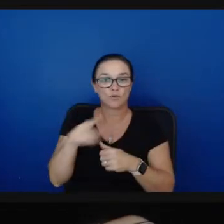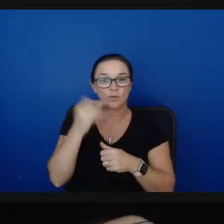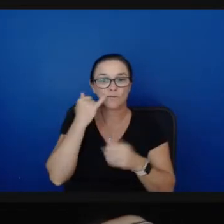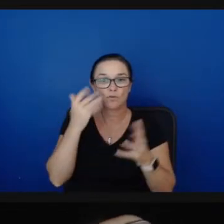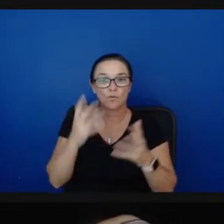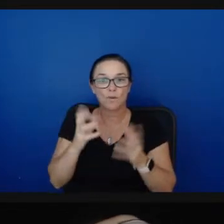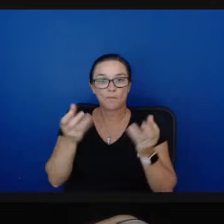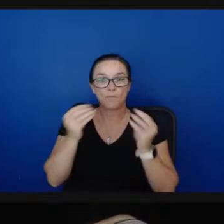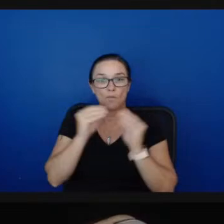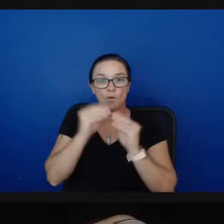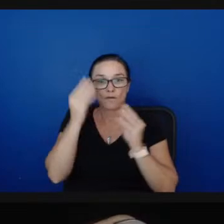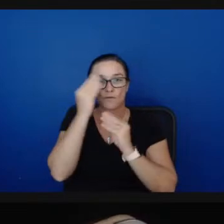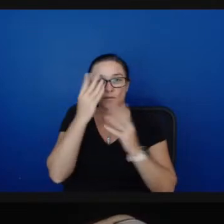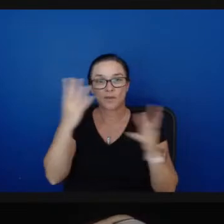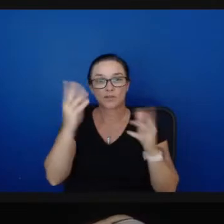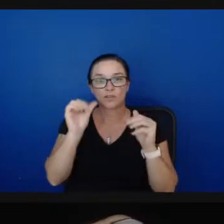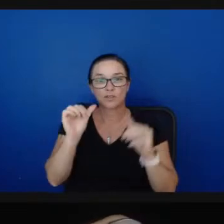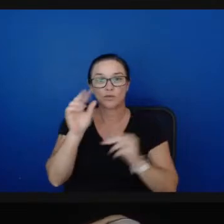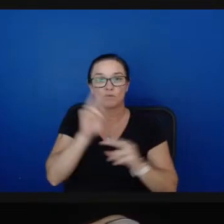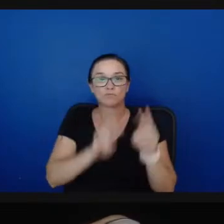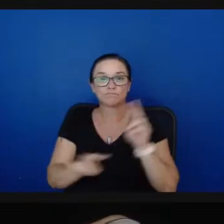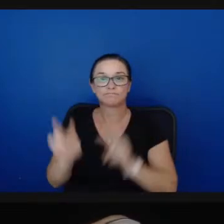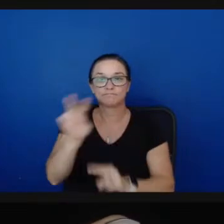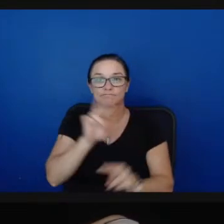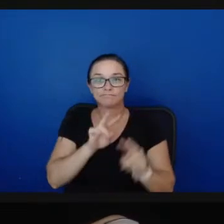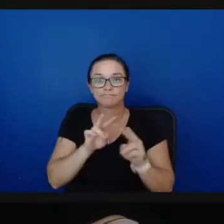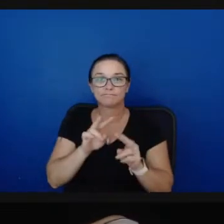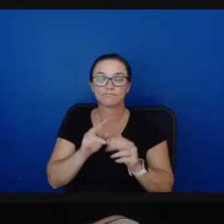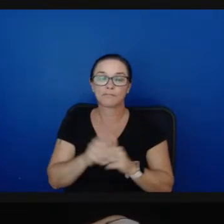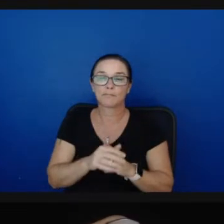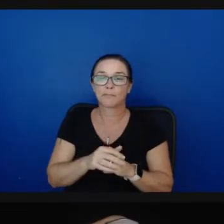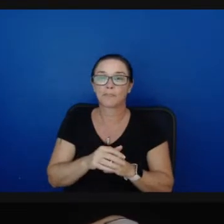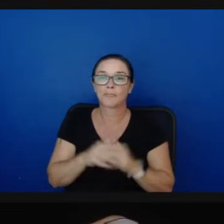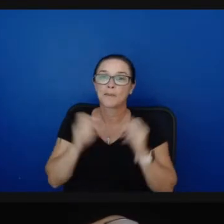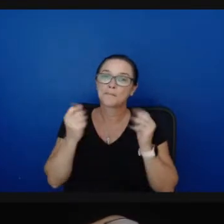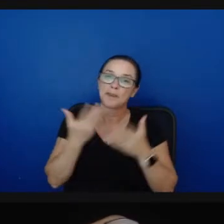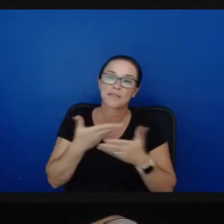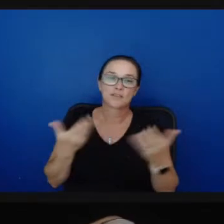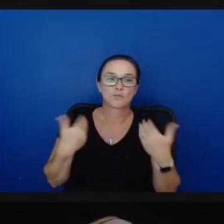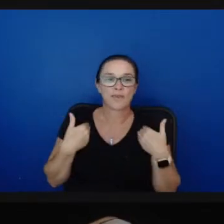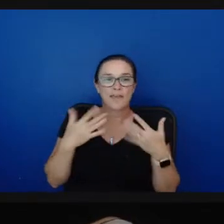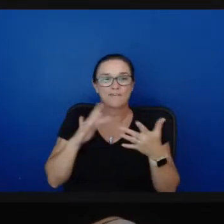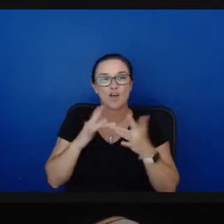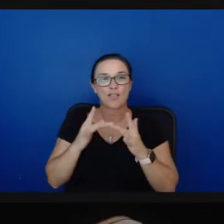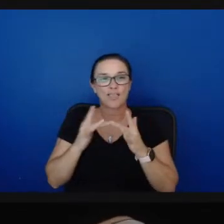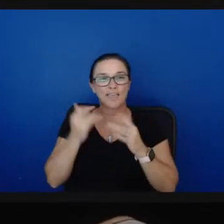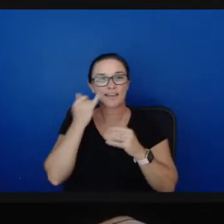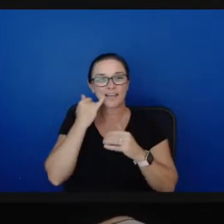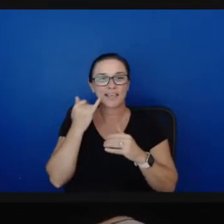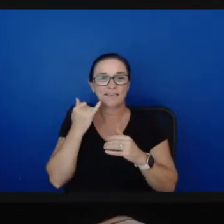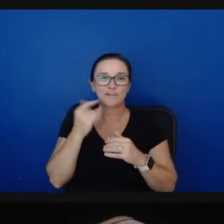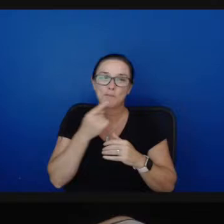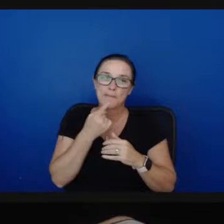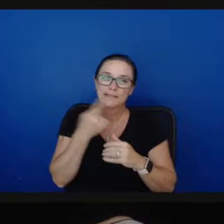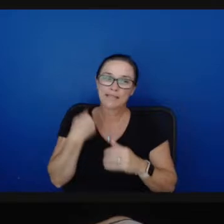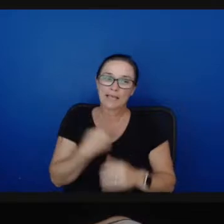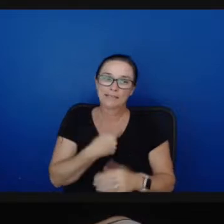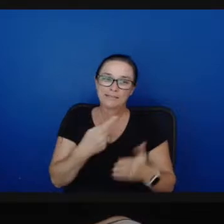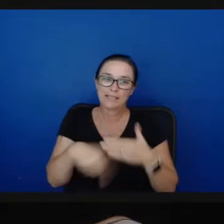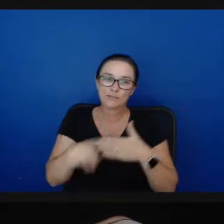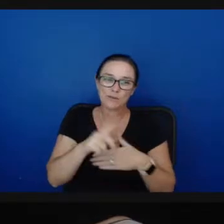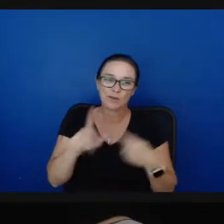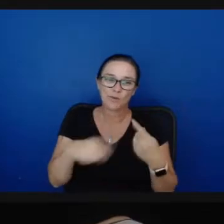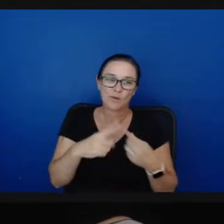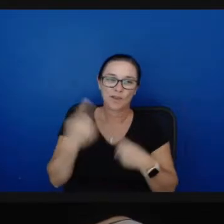content, go and check this out. Look for our old stuff. There's all kinds of stuff we have online if you guys are missing us next week, for example, where we're all